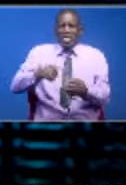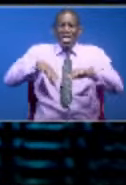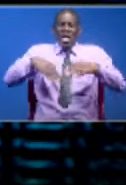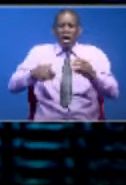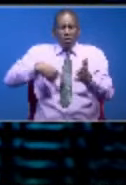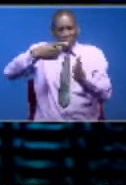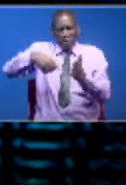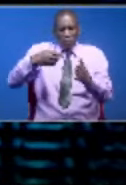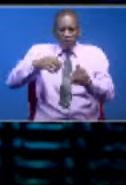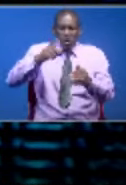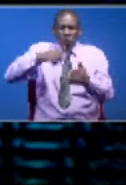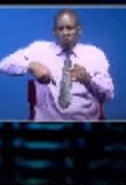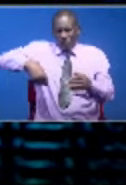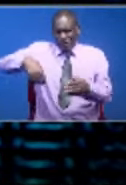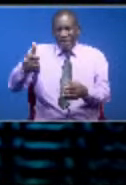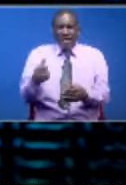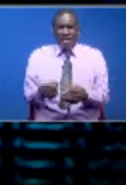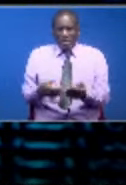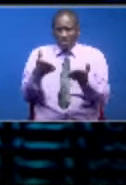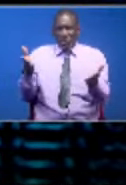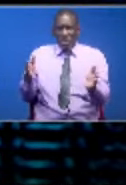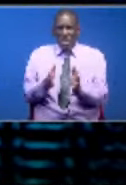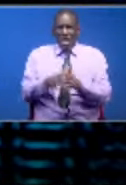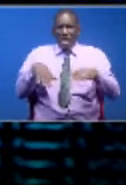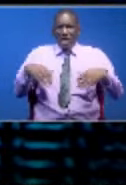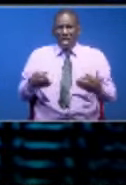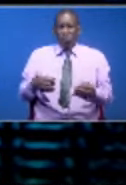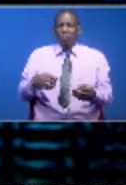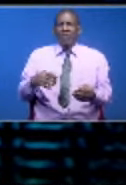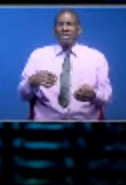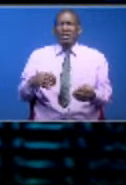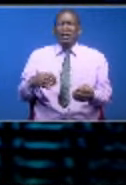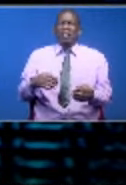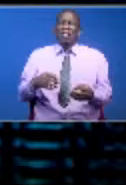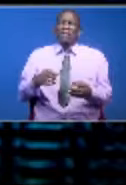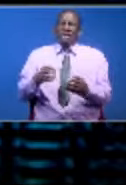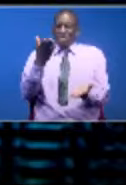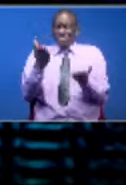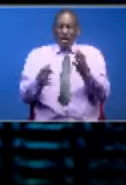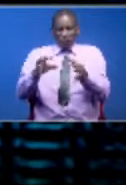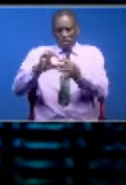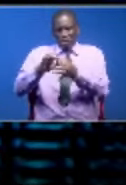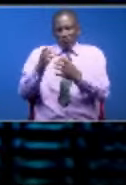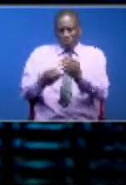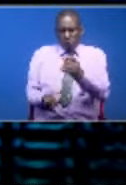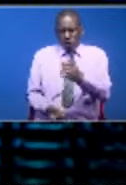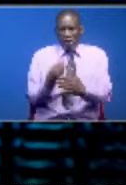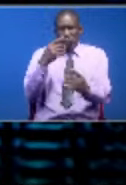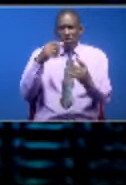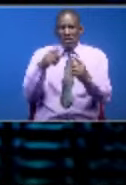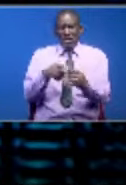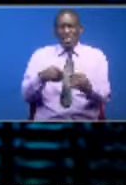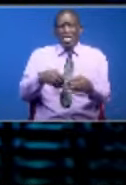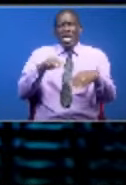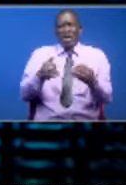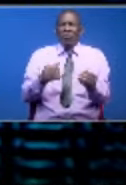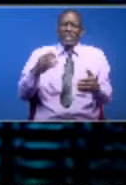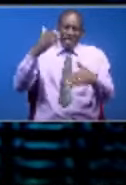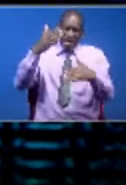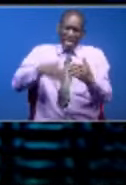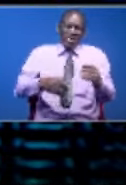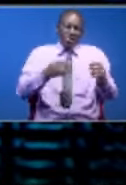manufacture, how do we sell, and how do we dispose. So entire value chain right from production to the end stage disposal. End to end. End to